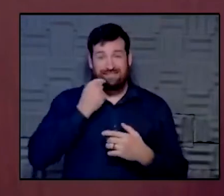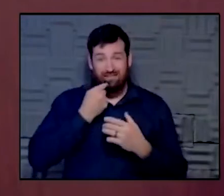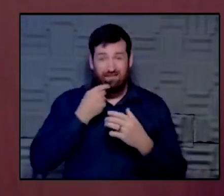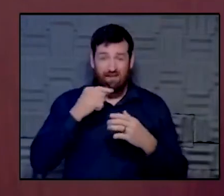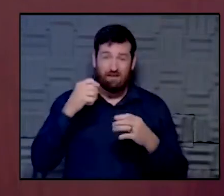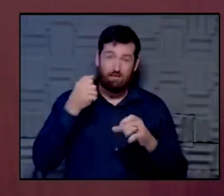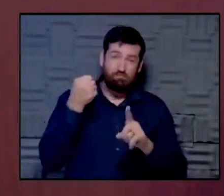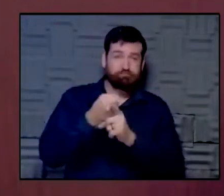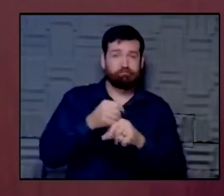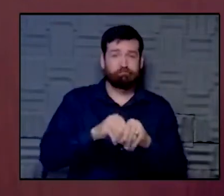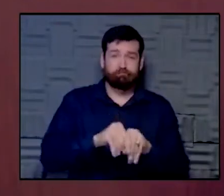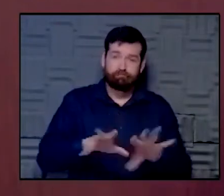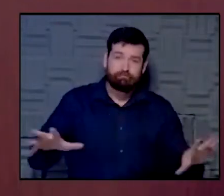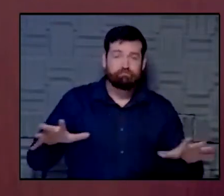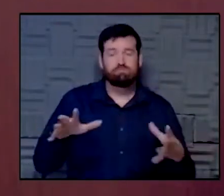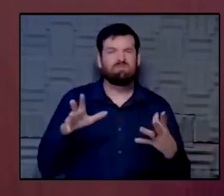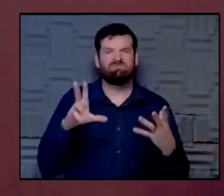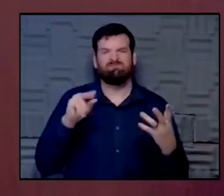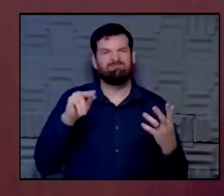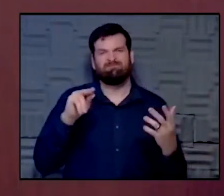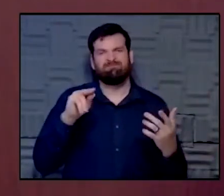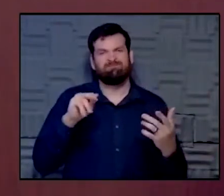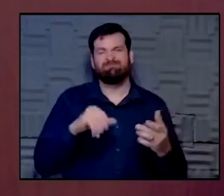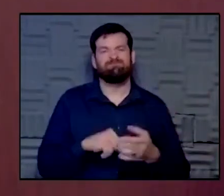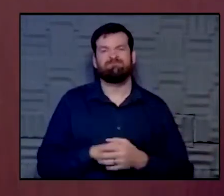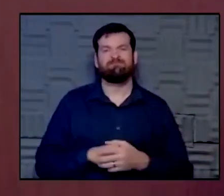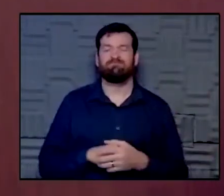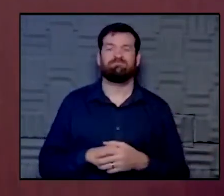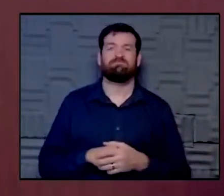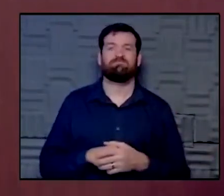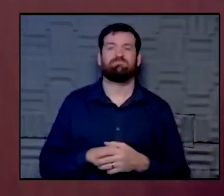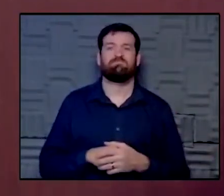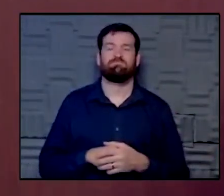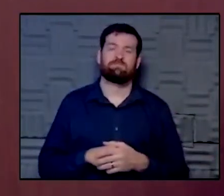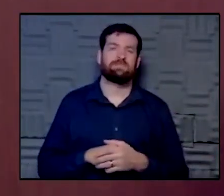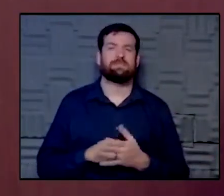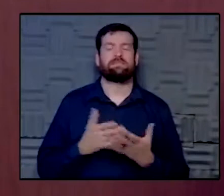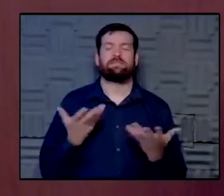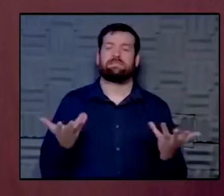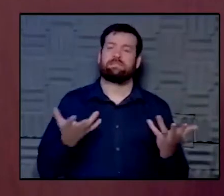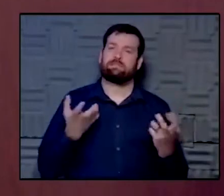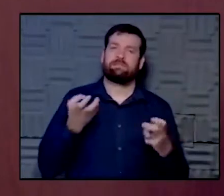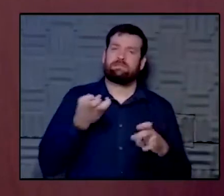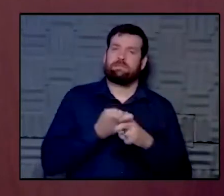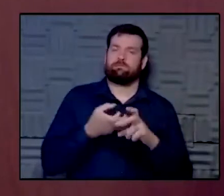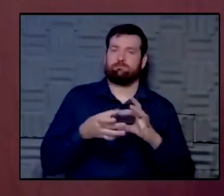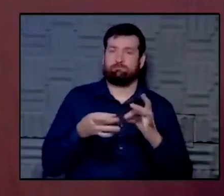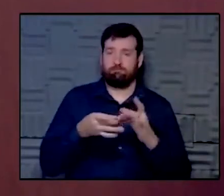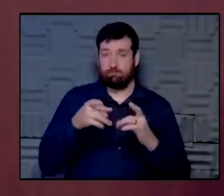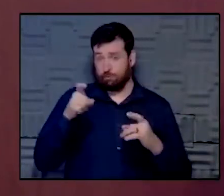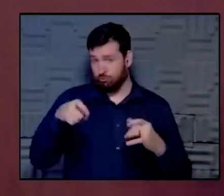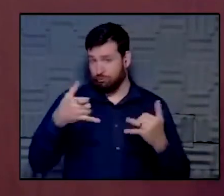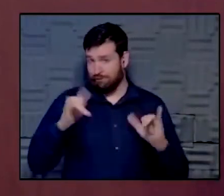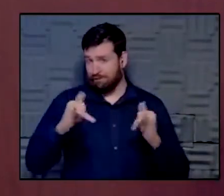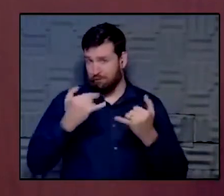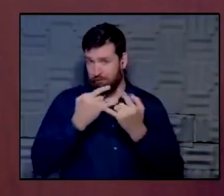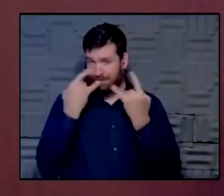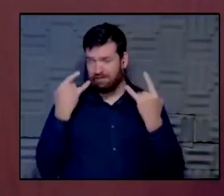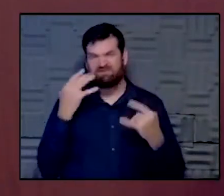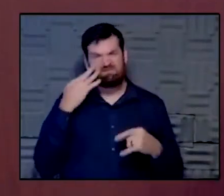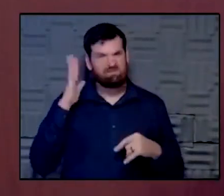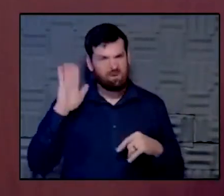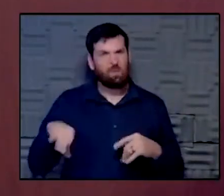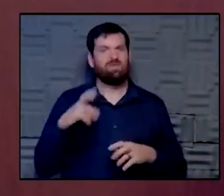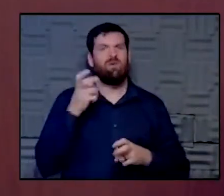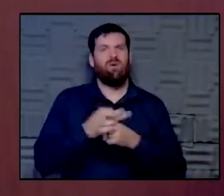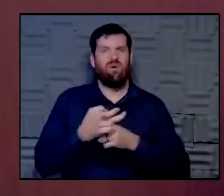to these school-related activities. So it's hard to say if they still should be masking, because we know that it's hard to